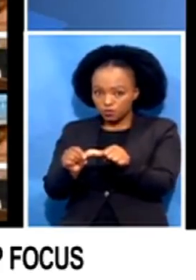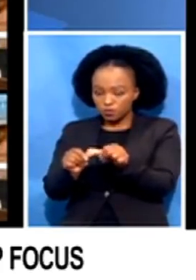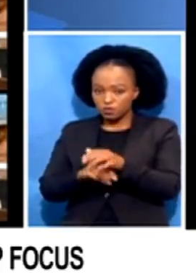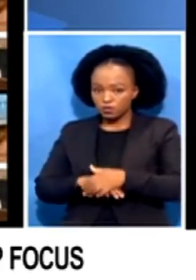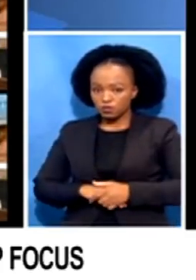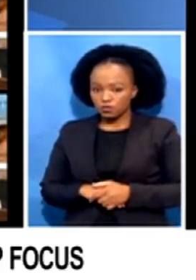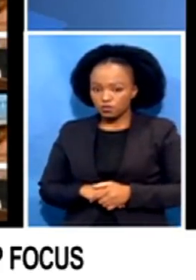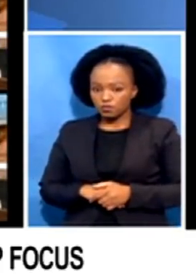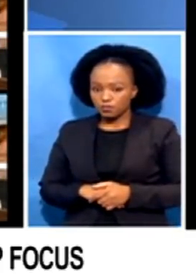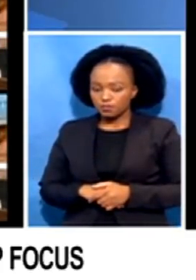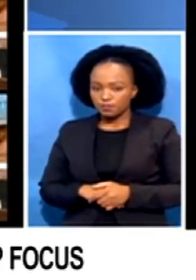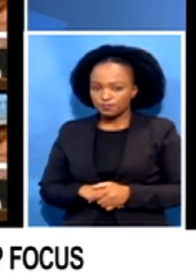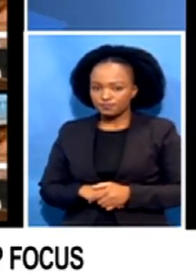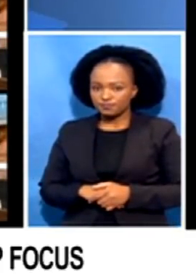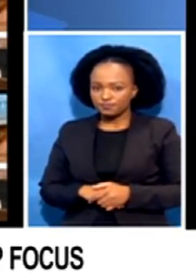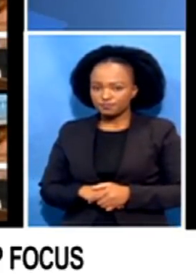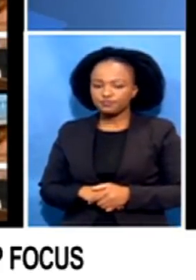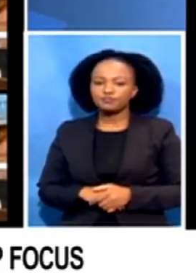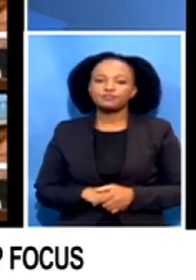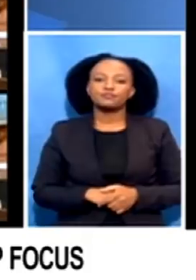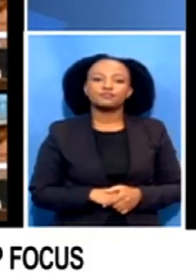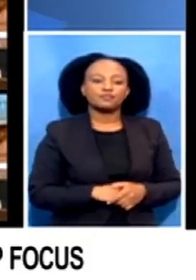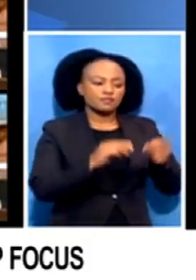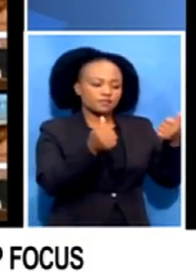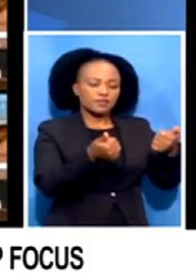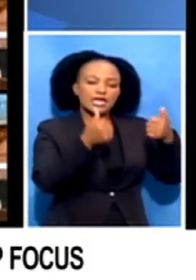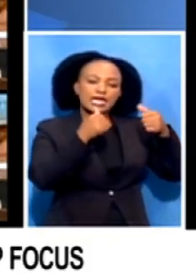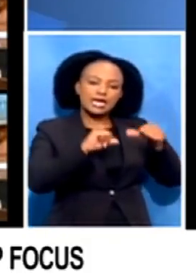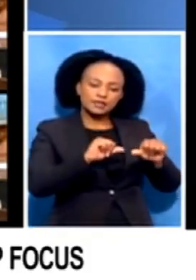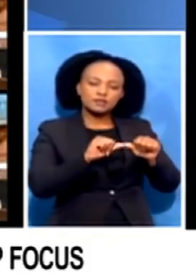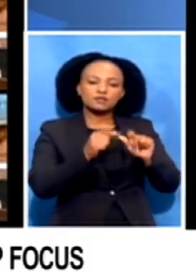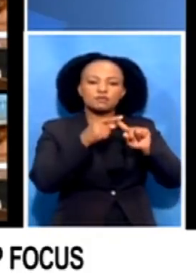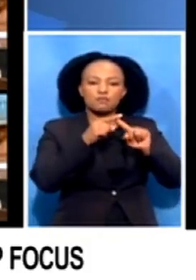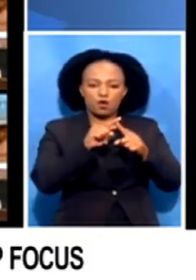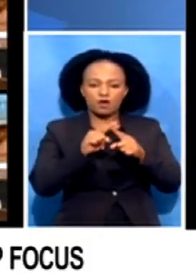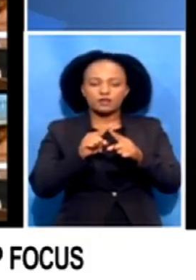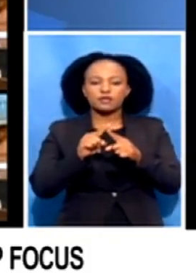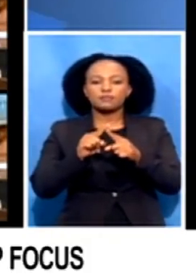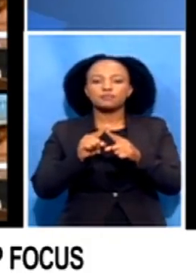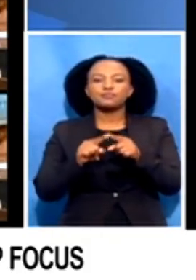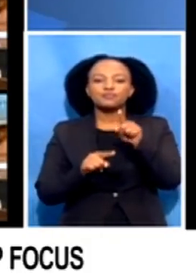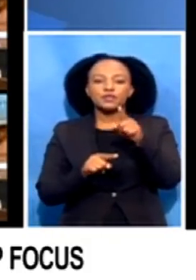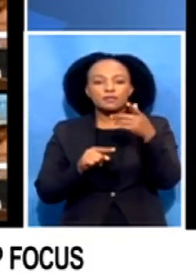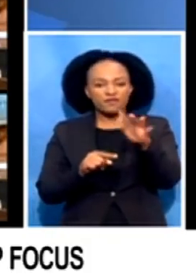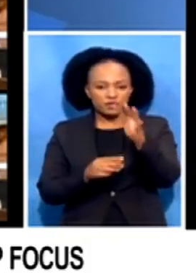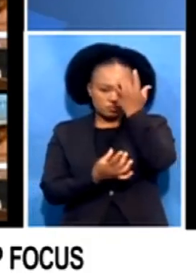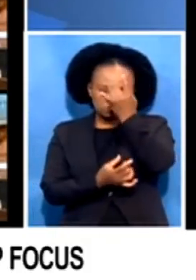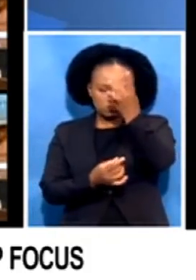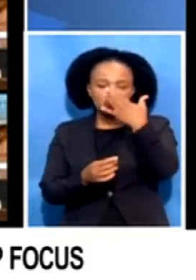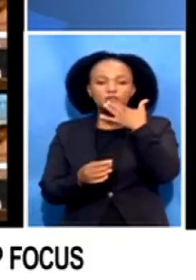next issue, Chief Justice, that I said is broadly is the issue that is involved in this matter, is